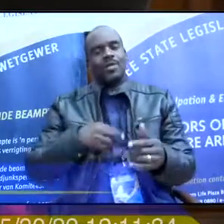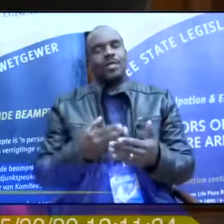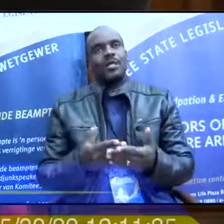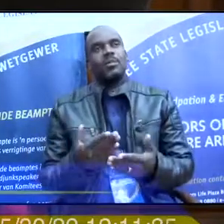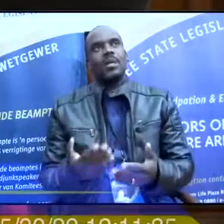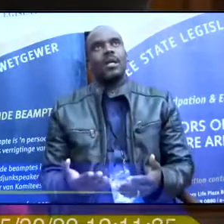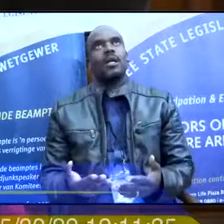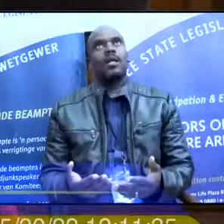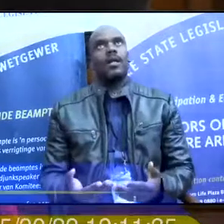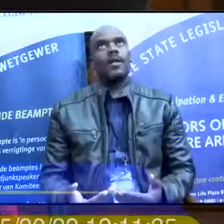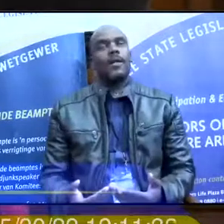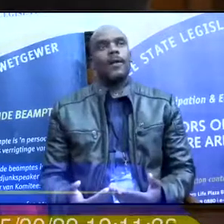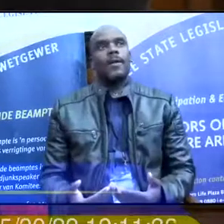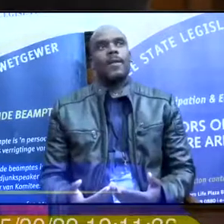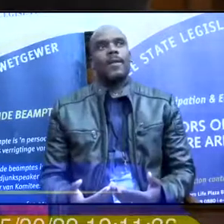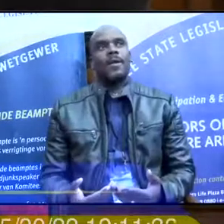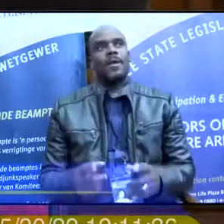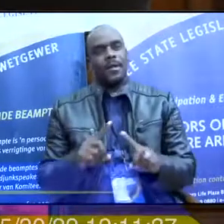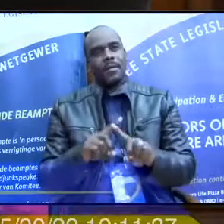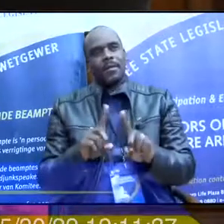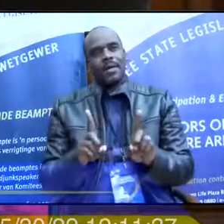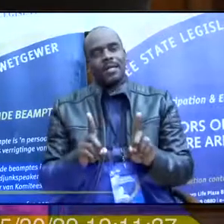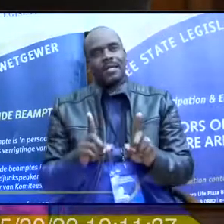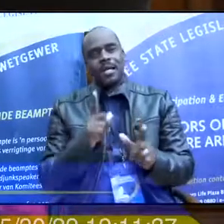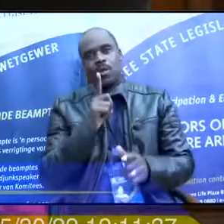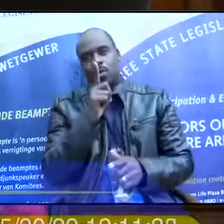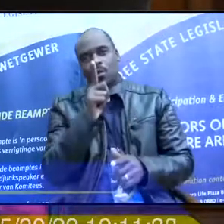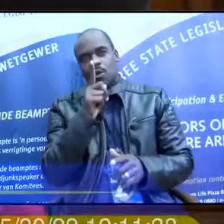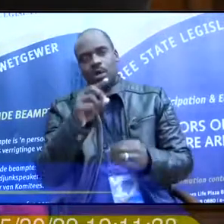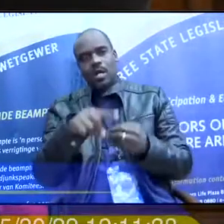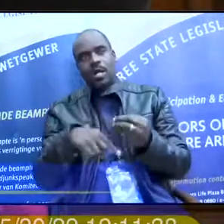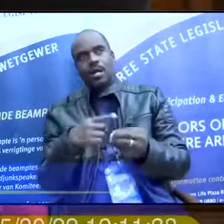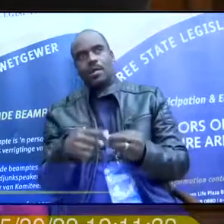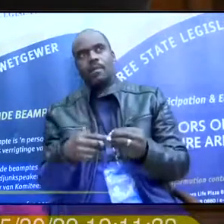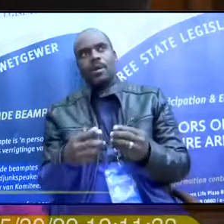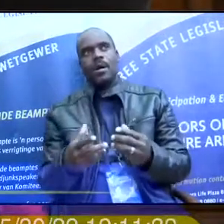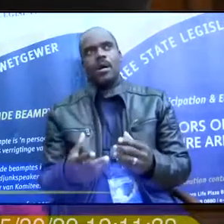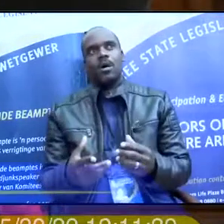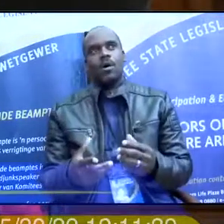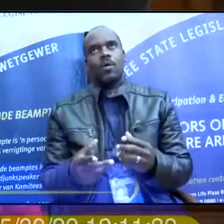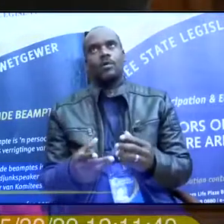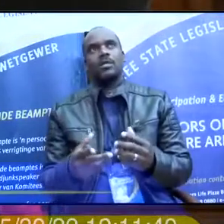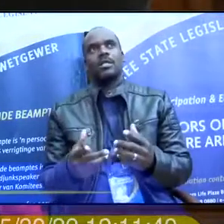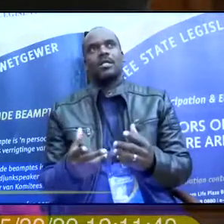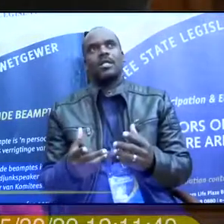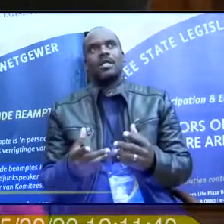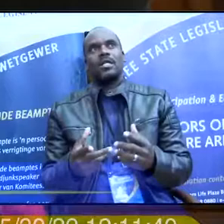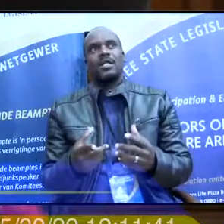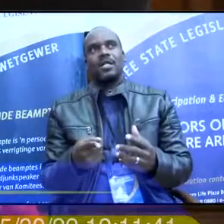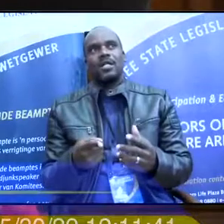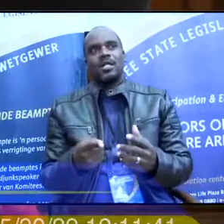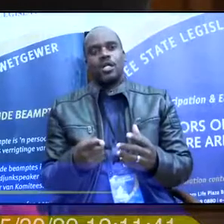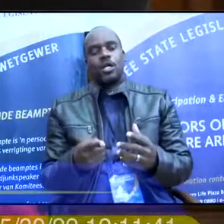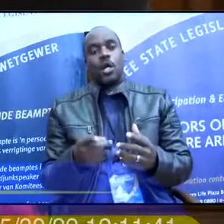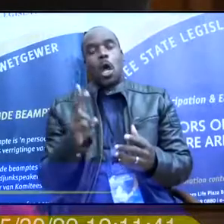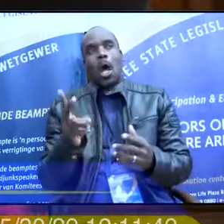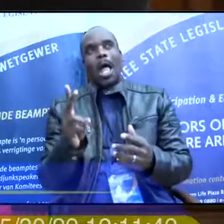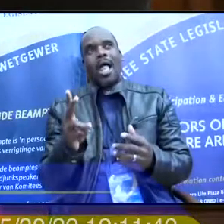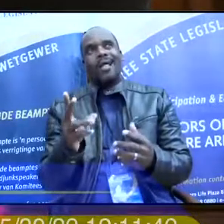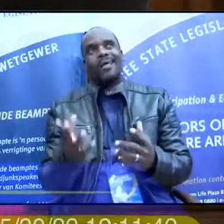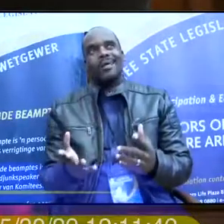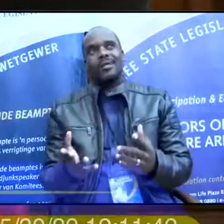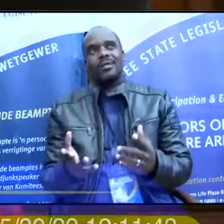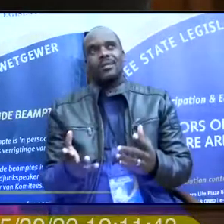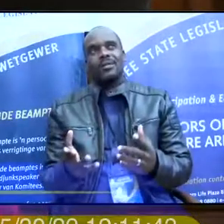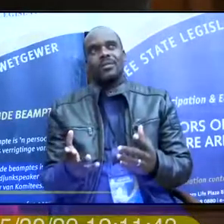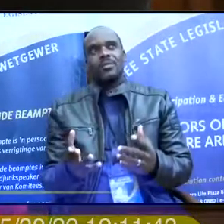growth but when we talk about growth a program director there's also other things that we need to